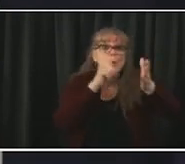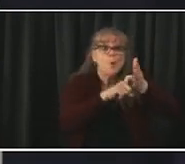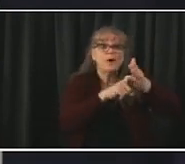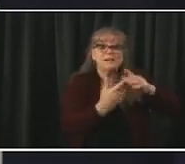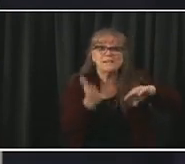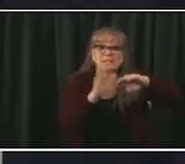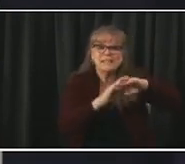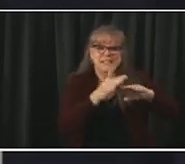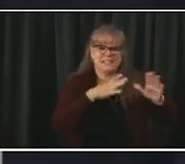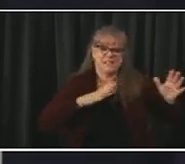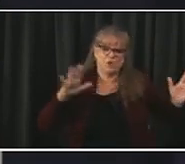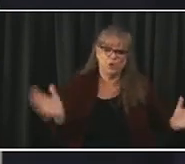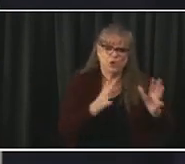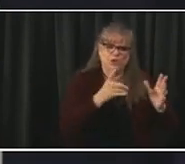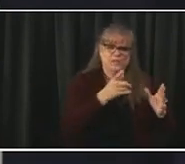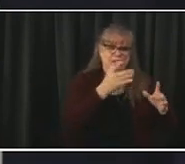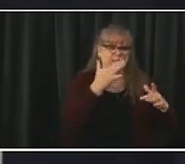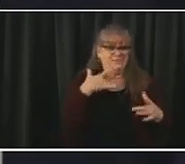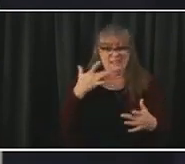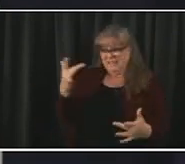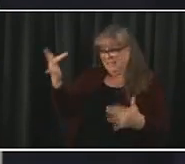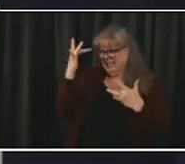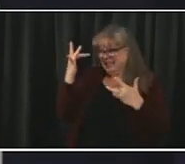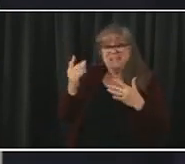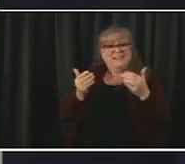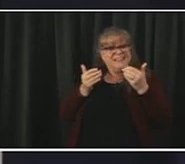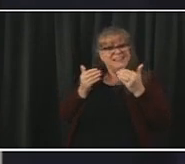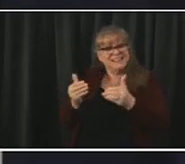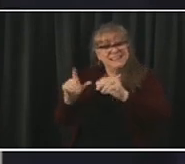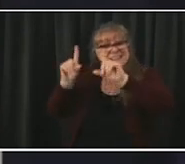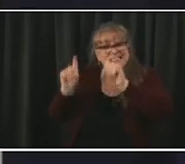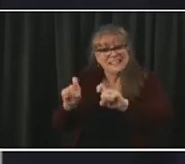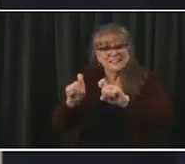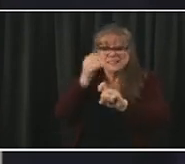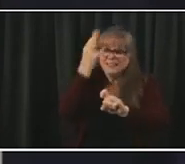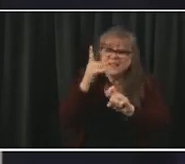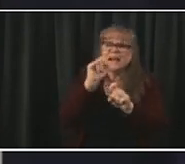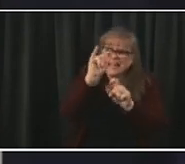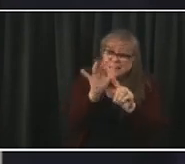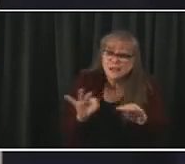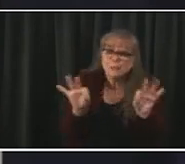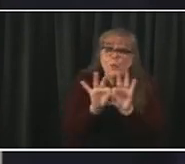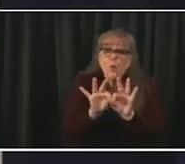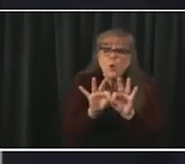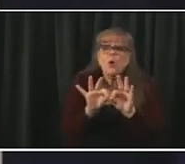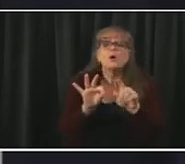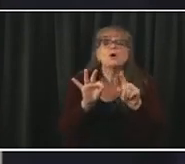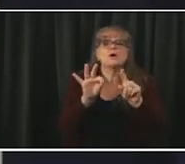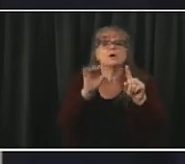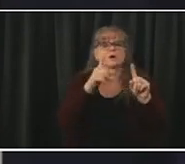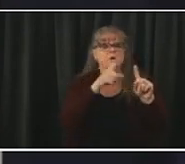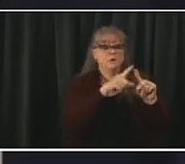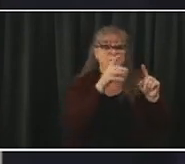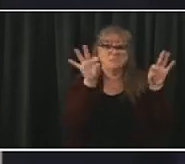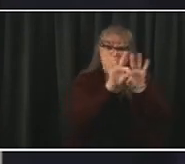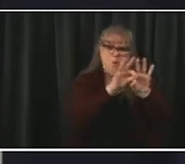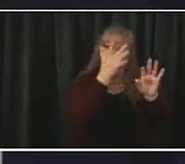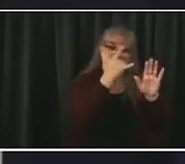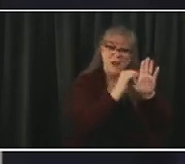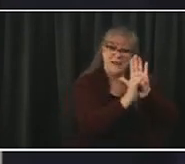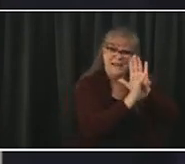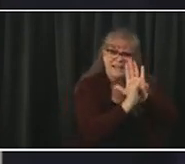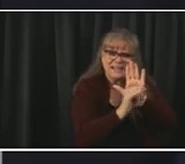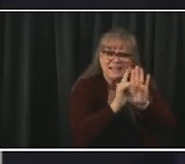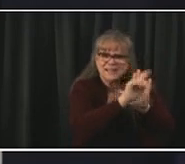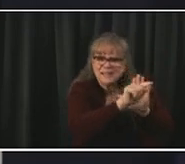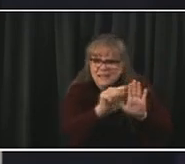all, please get tested. It's so important that we identify those cases early so you can warn your loved ones that what you